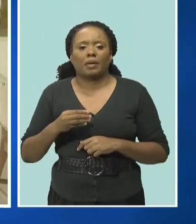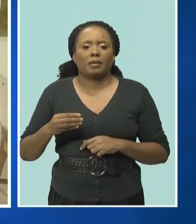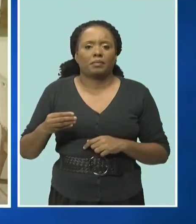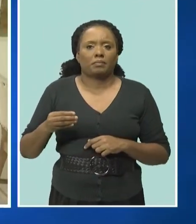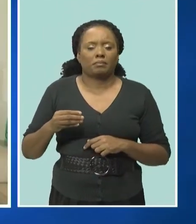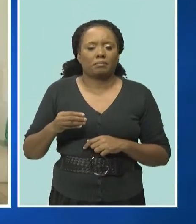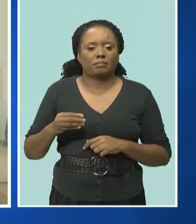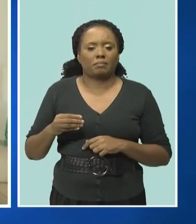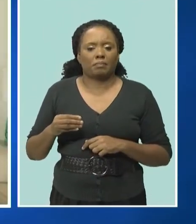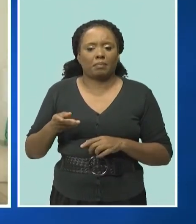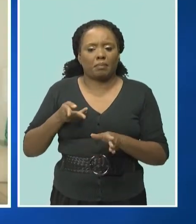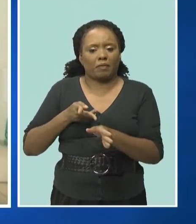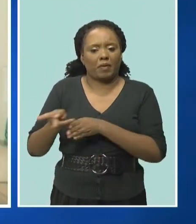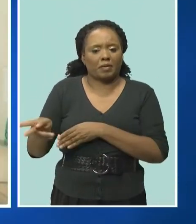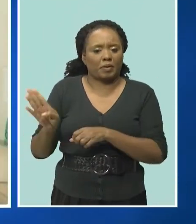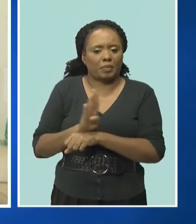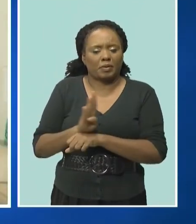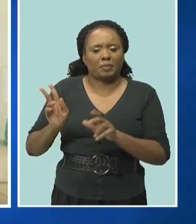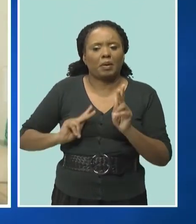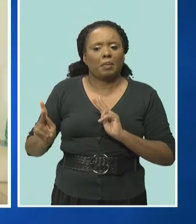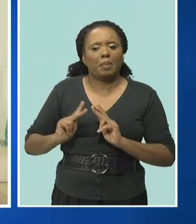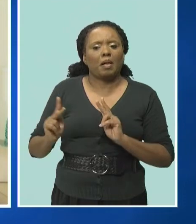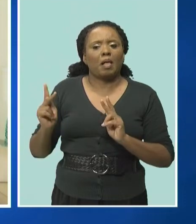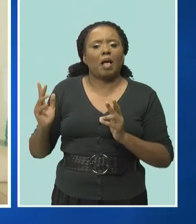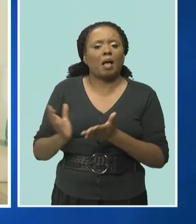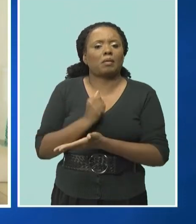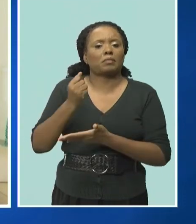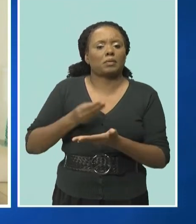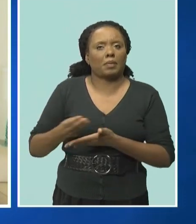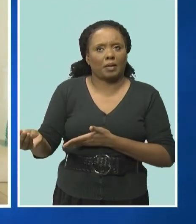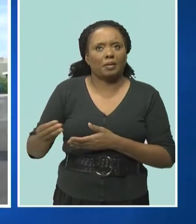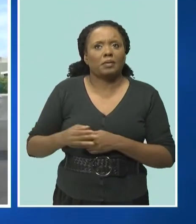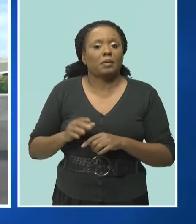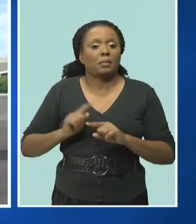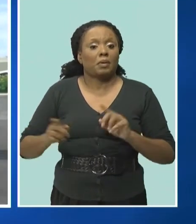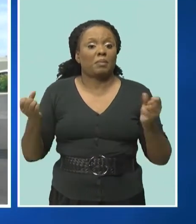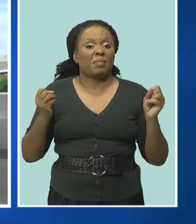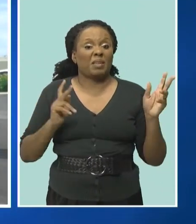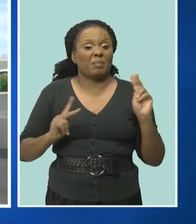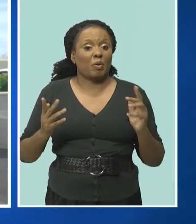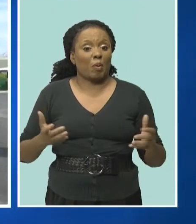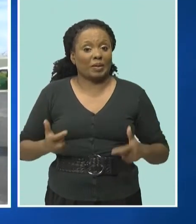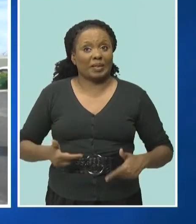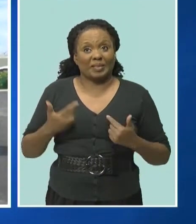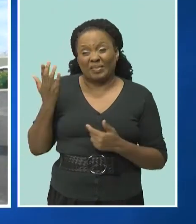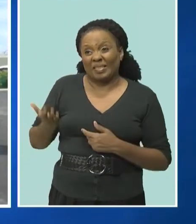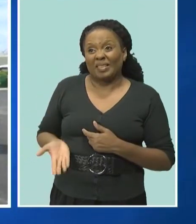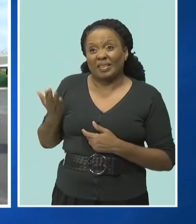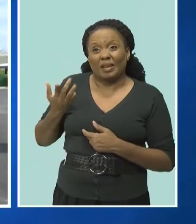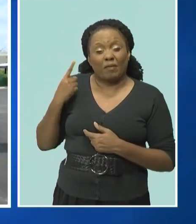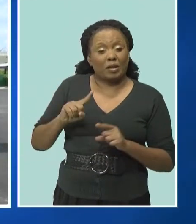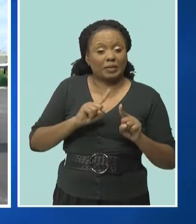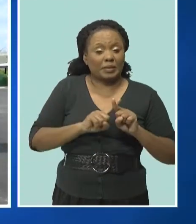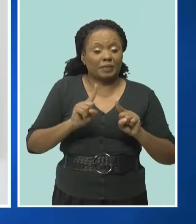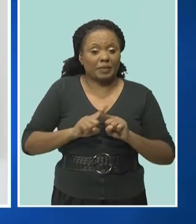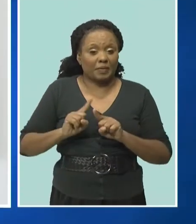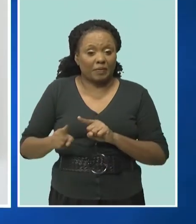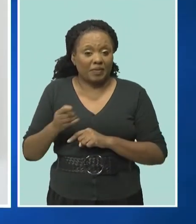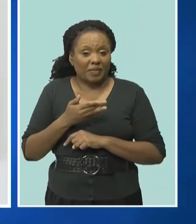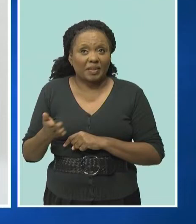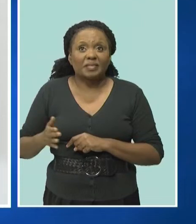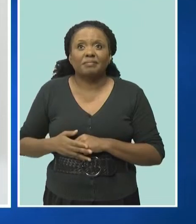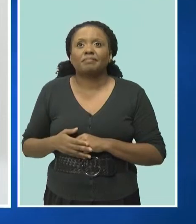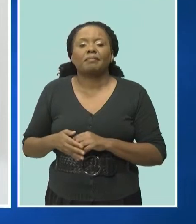investment, many like the lifestyle and will live there, especially given the amenities available. In the commercial center, we have a